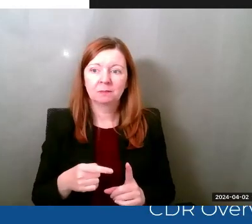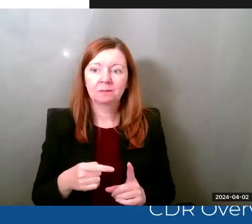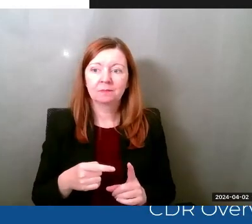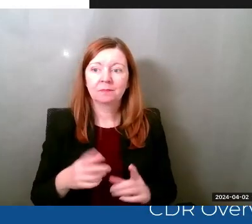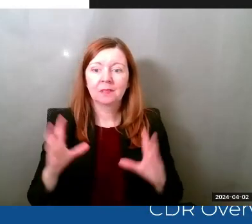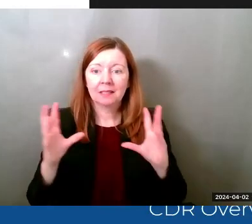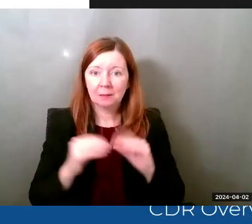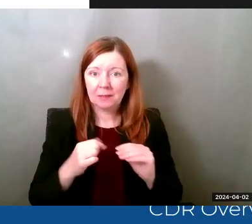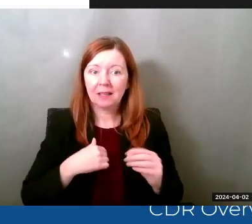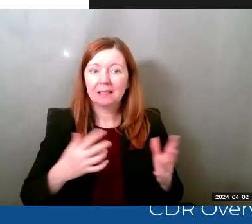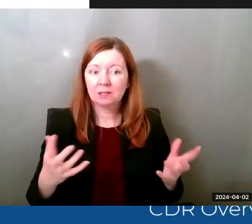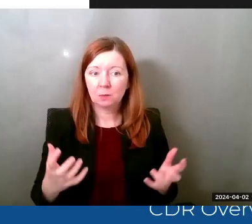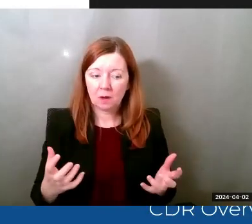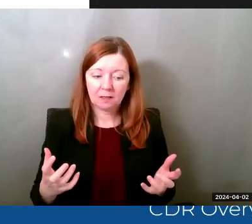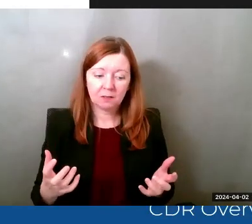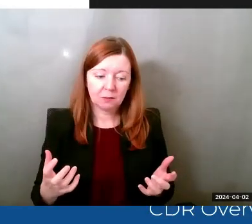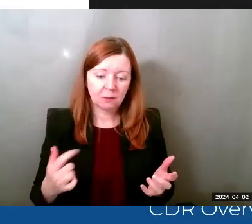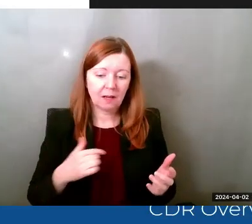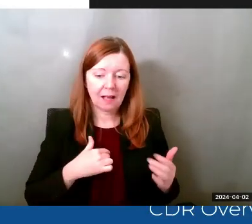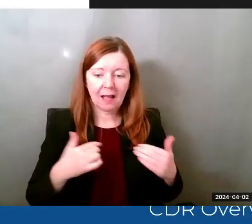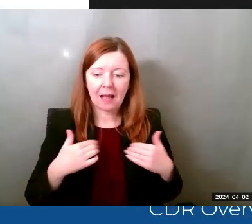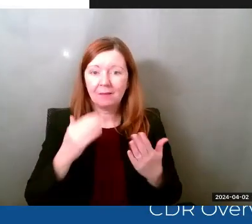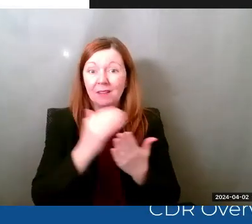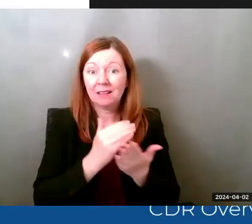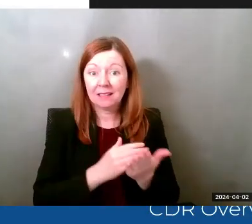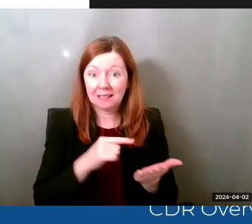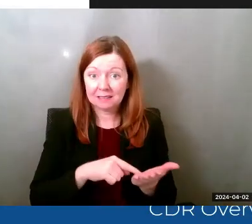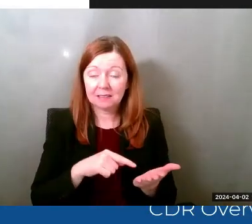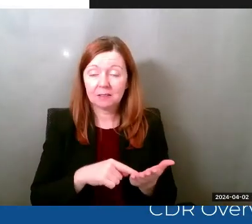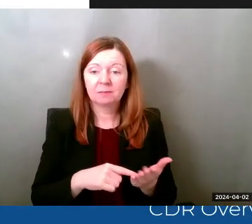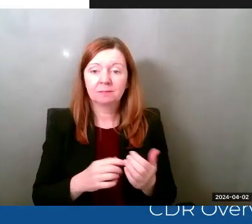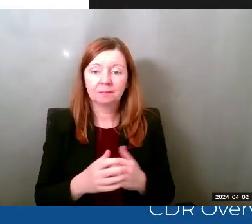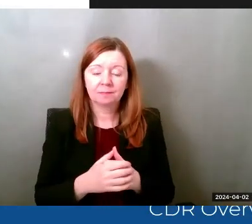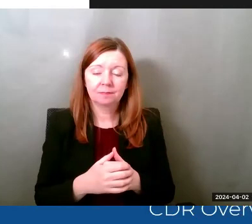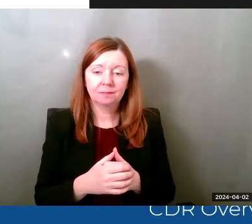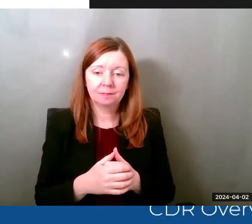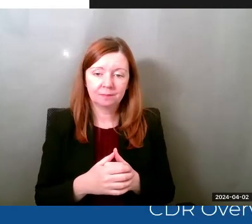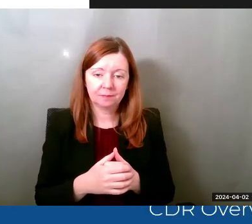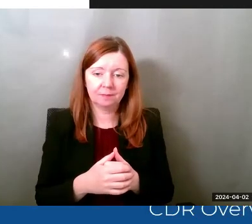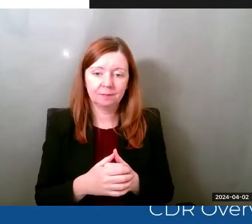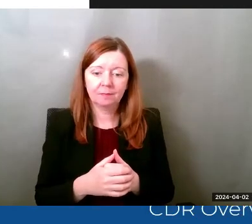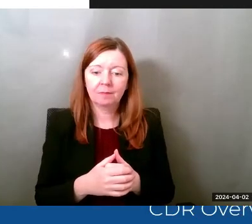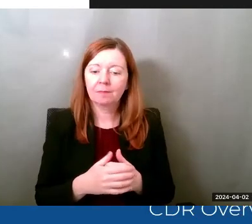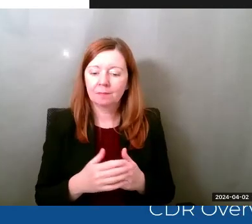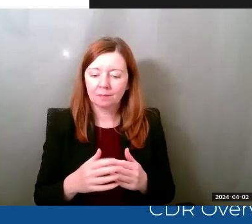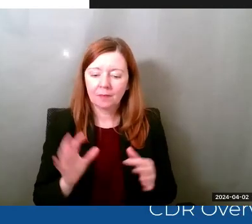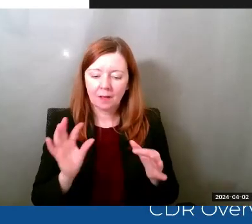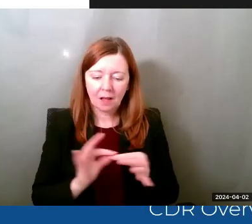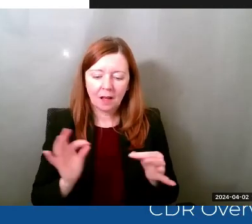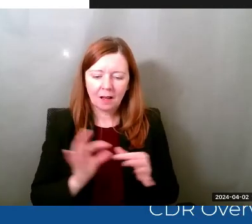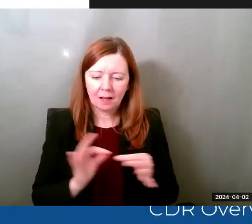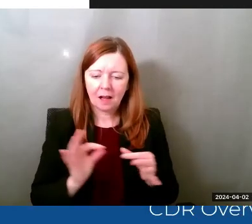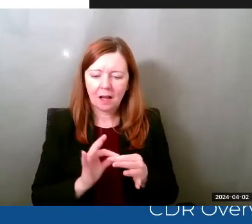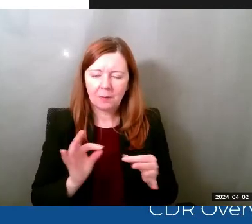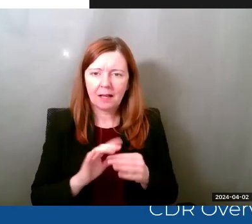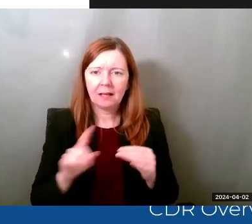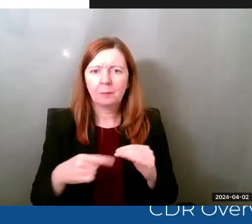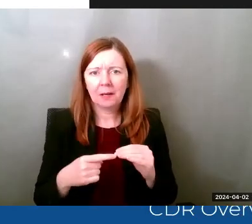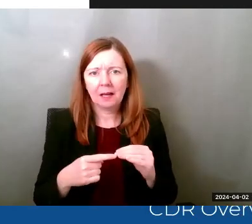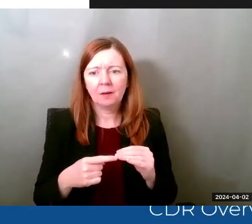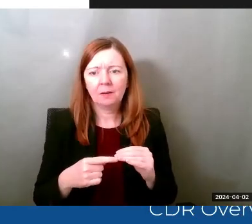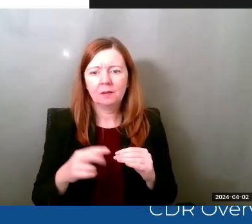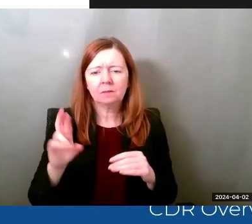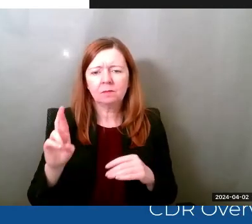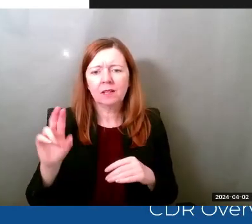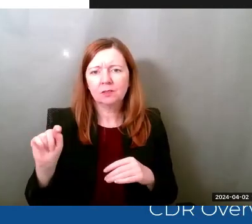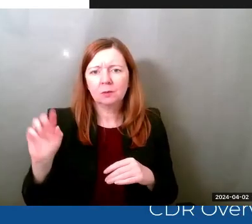the meeting. So I just wanted to, I have a list here. So, you know, there was a comment that was made about the Reading